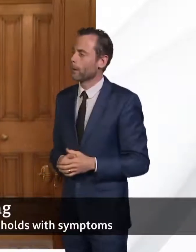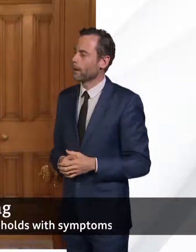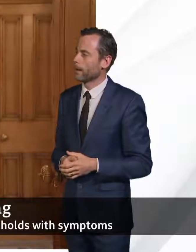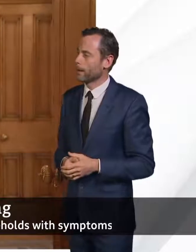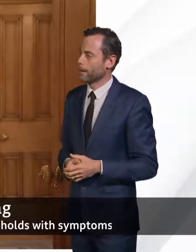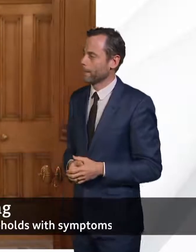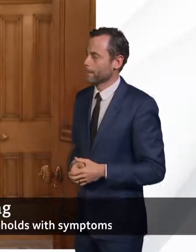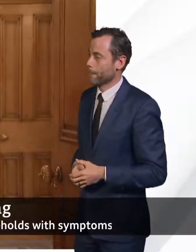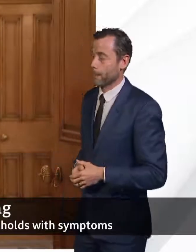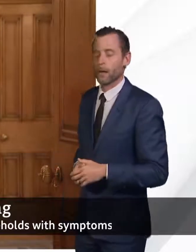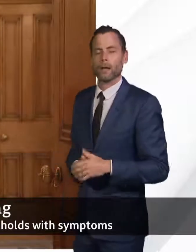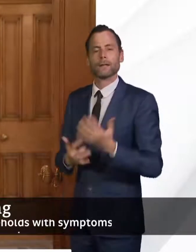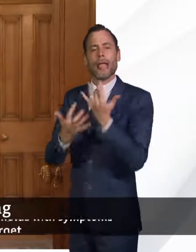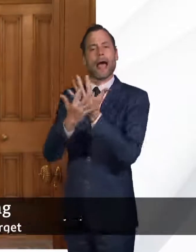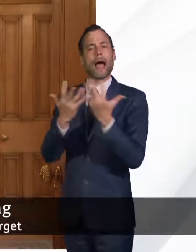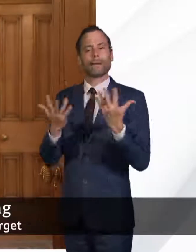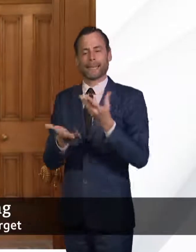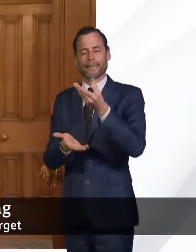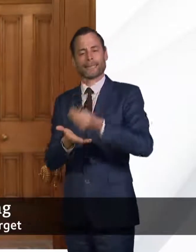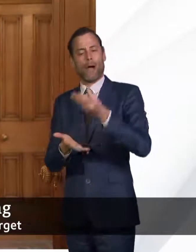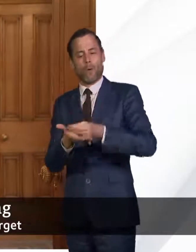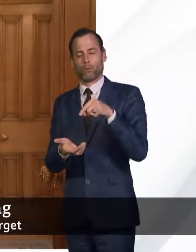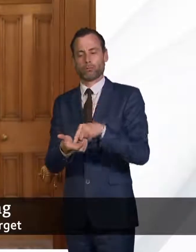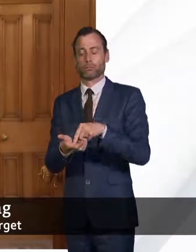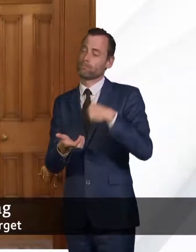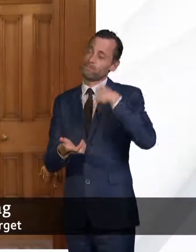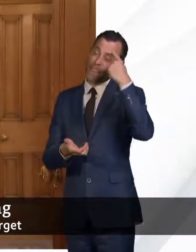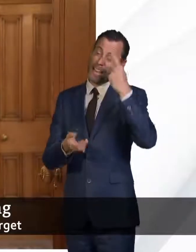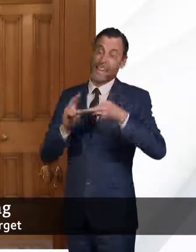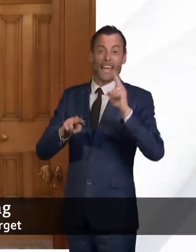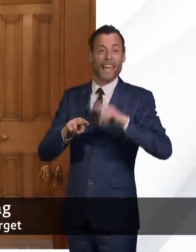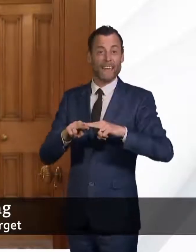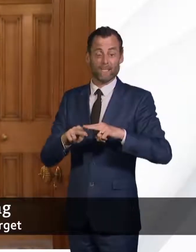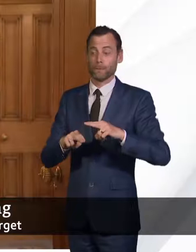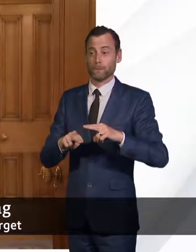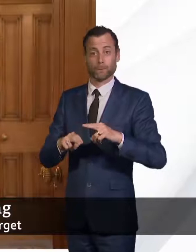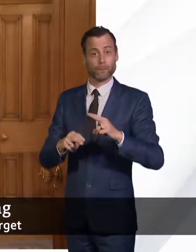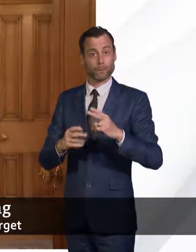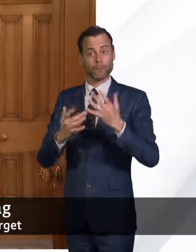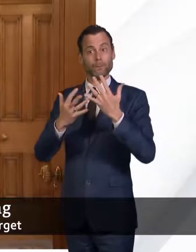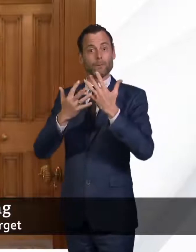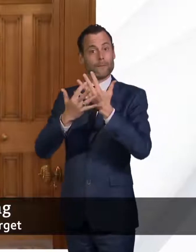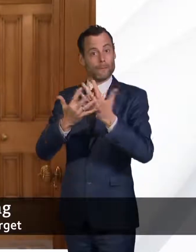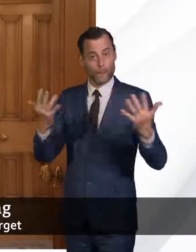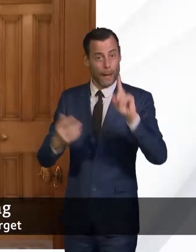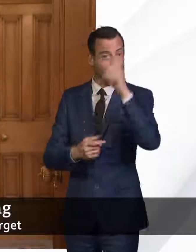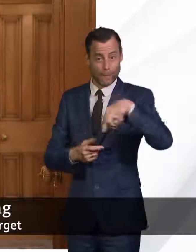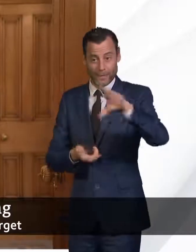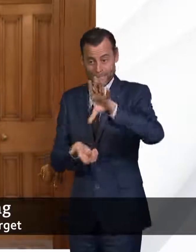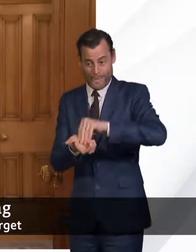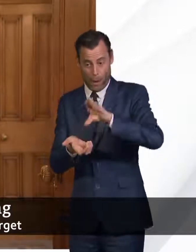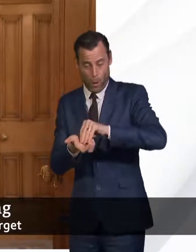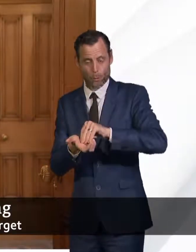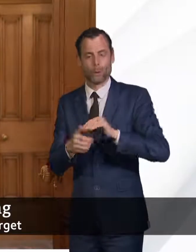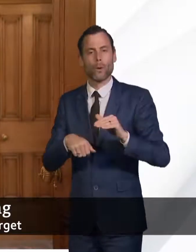people who download the app and keep their Bluetooth on, the more effective the app is going to be. So there is no answer